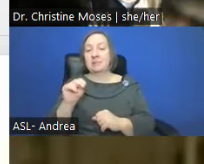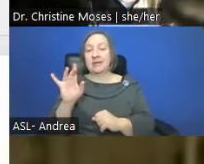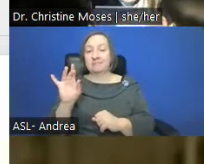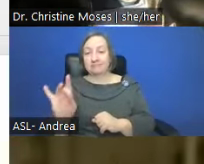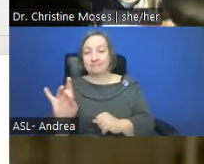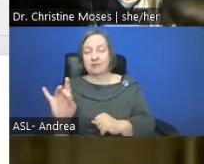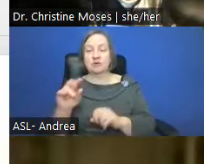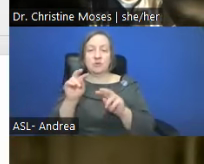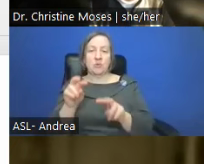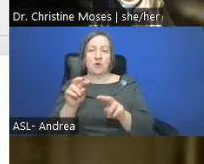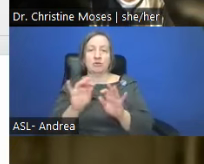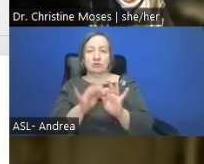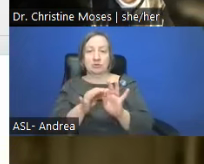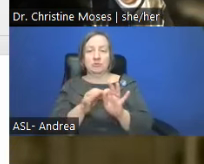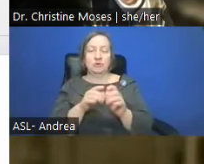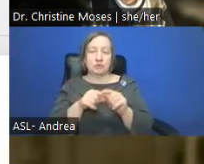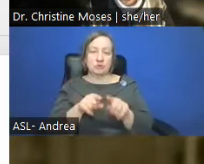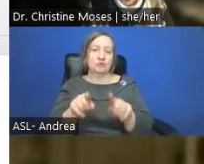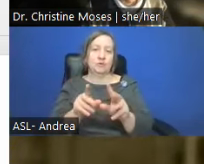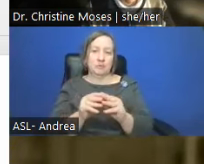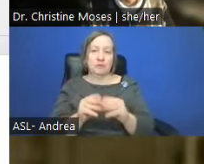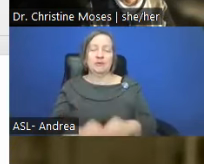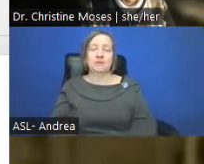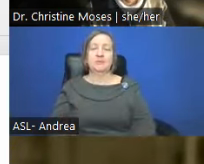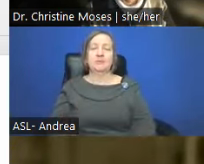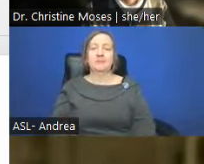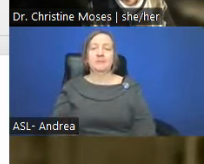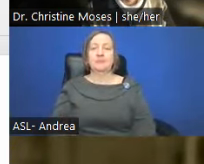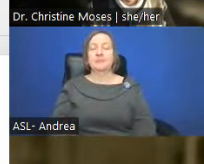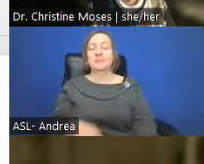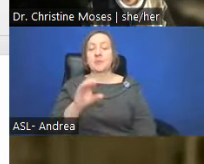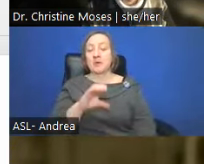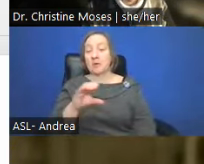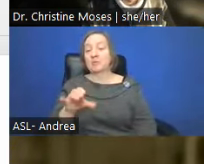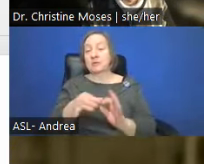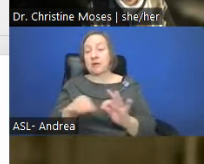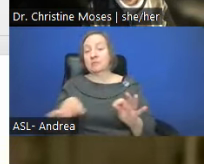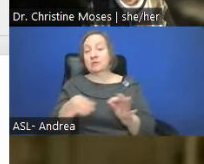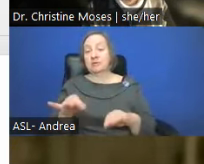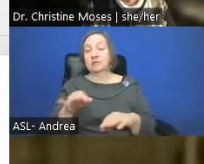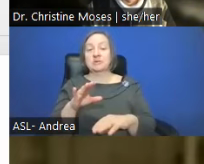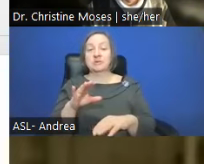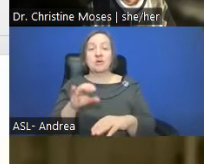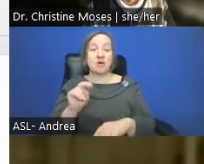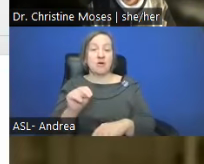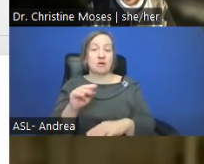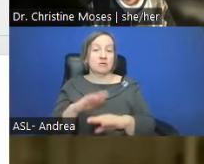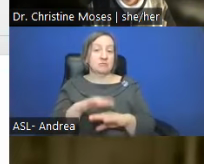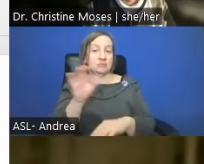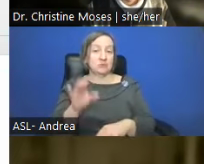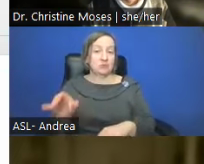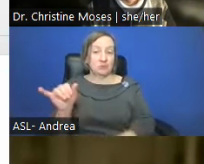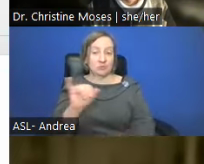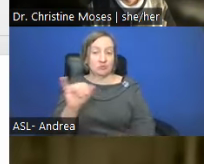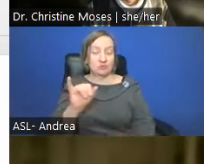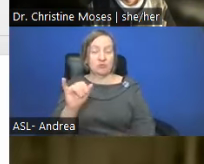see their interpretation throughout the meeting. The closed captioning is turned on in Zoom as another